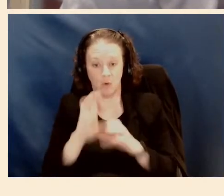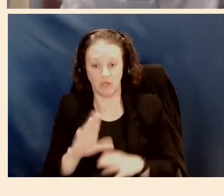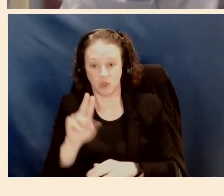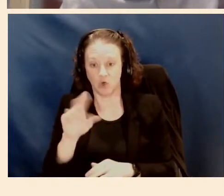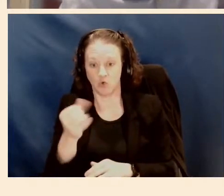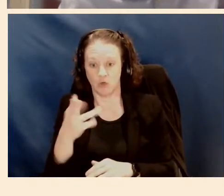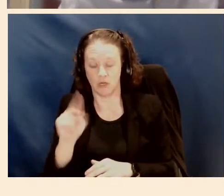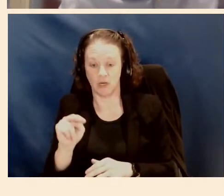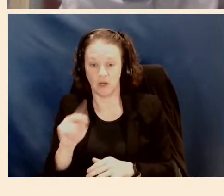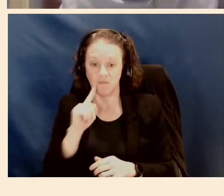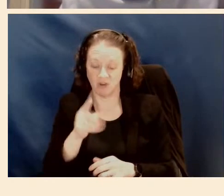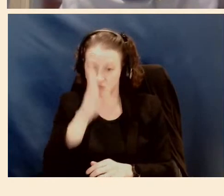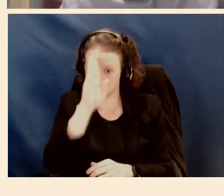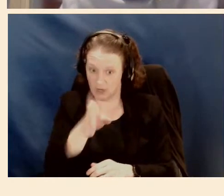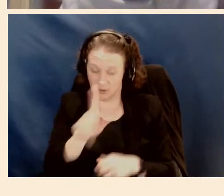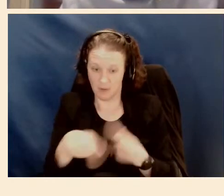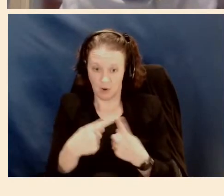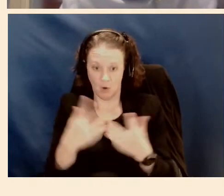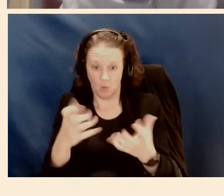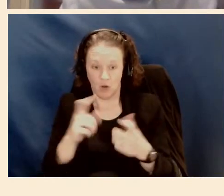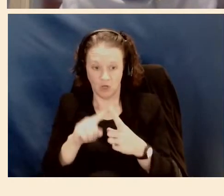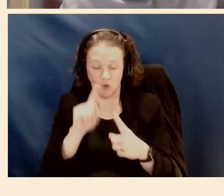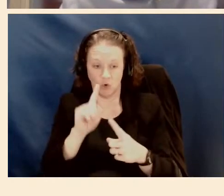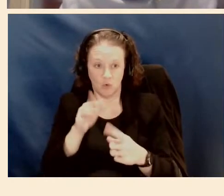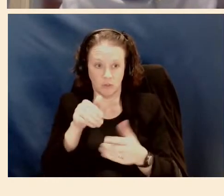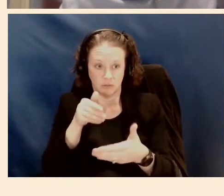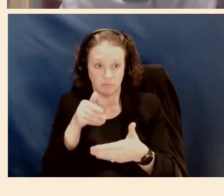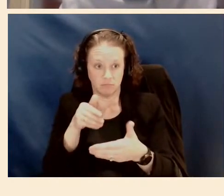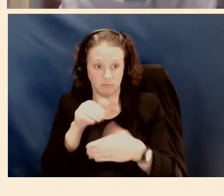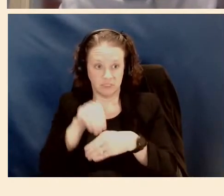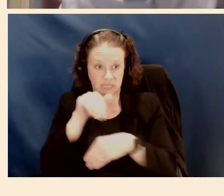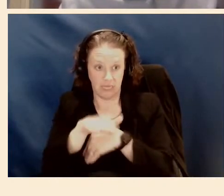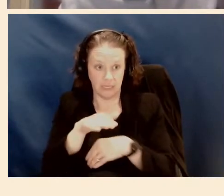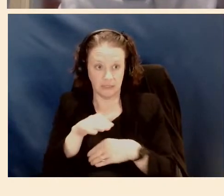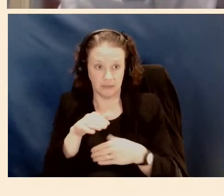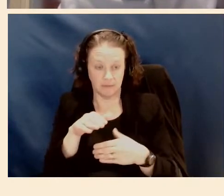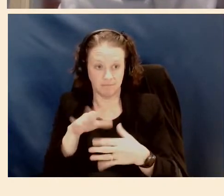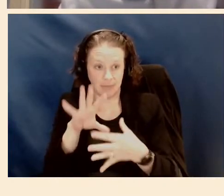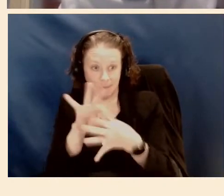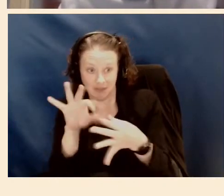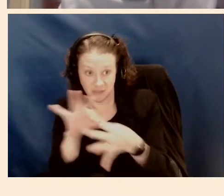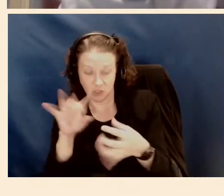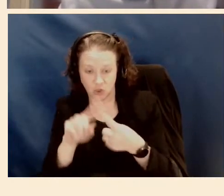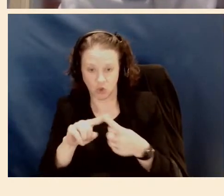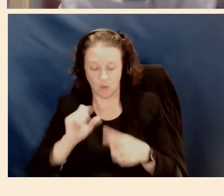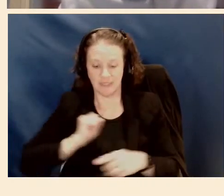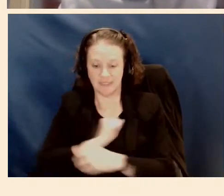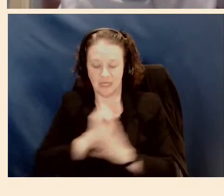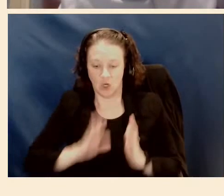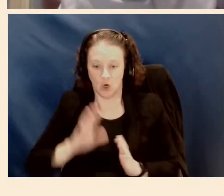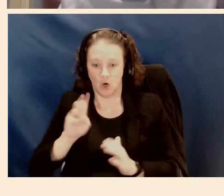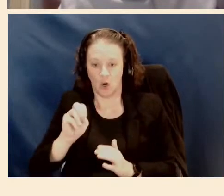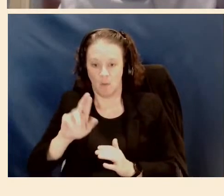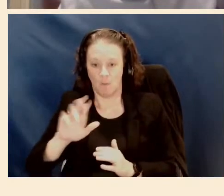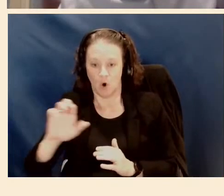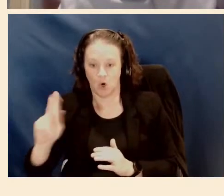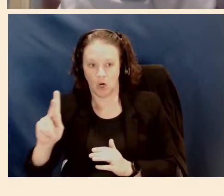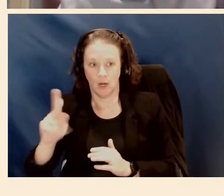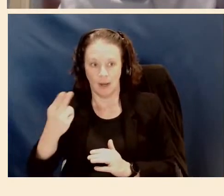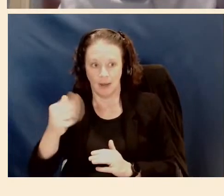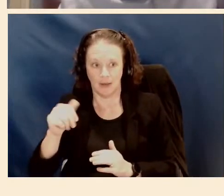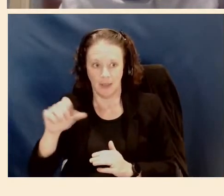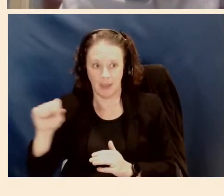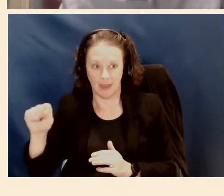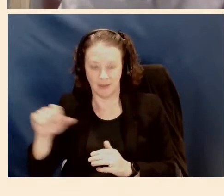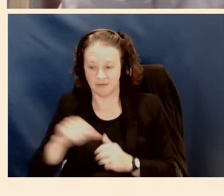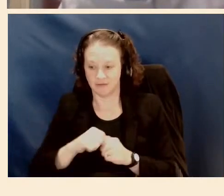send a message to one of your primary opponents, Senator Mark Hass, because he supported some reforms to the public employees